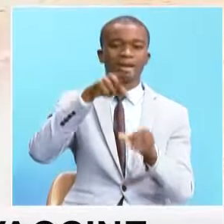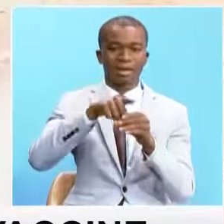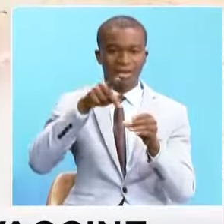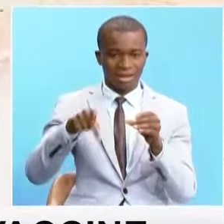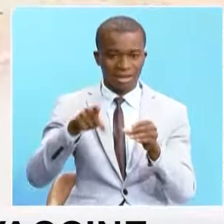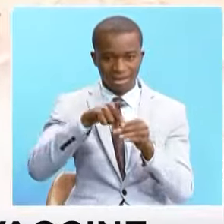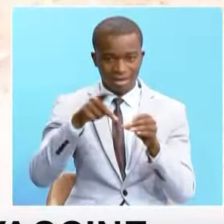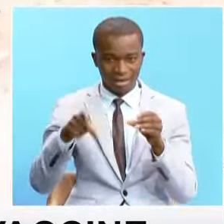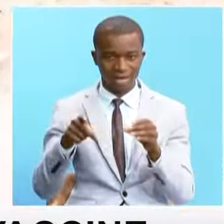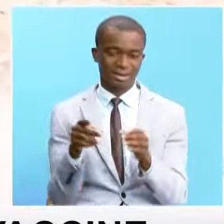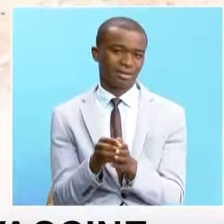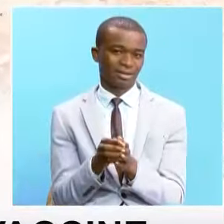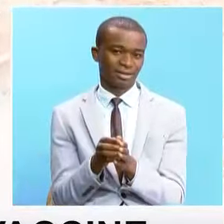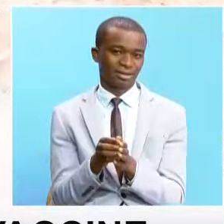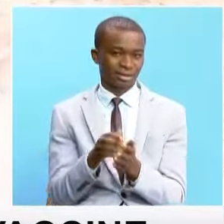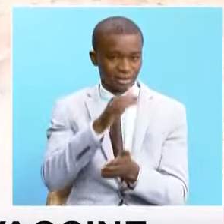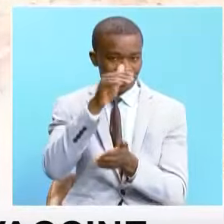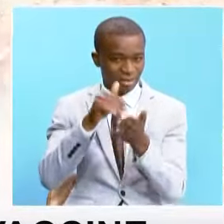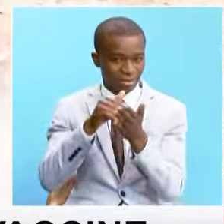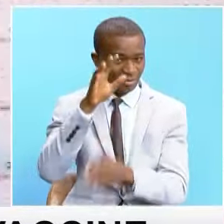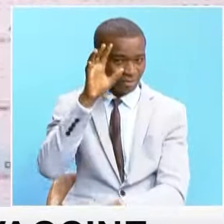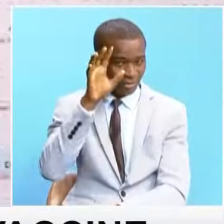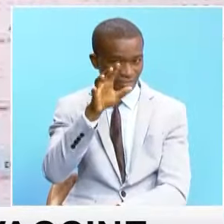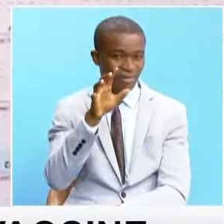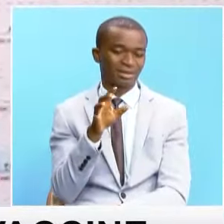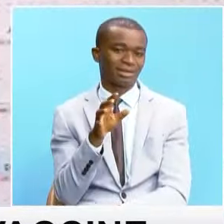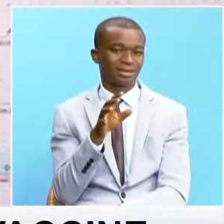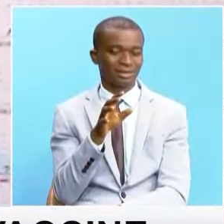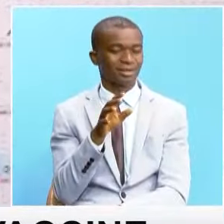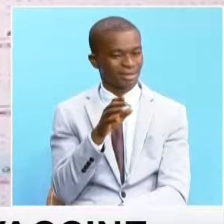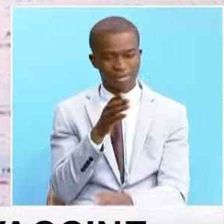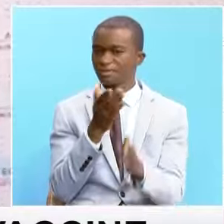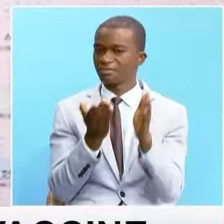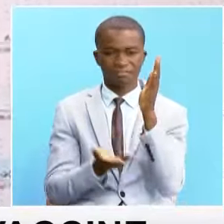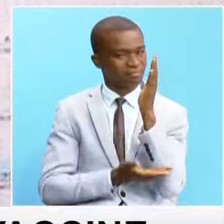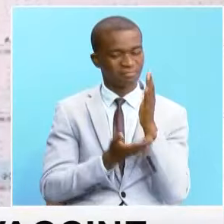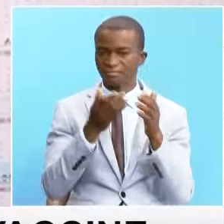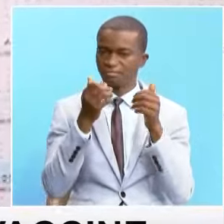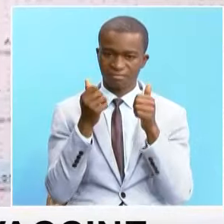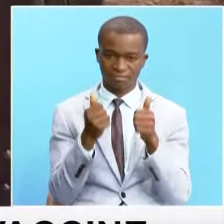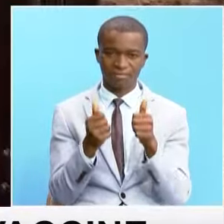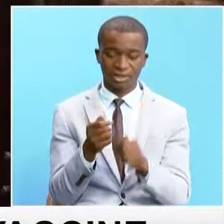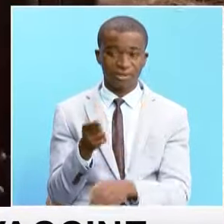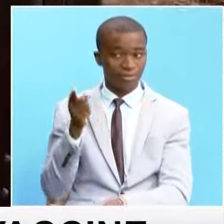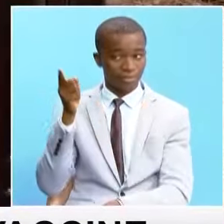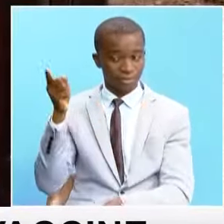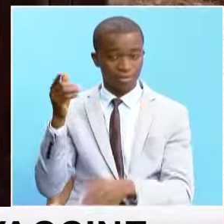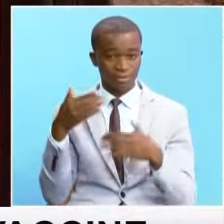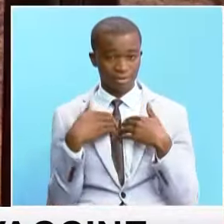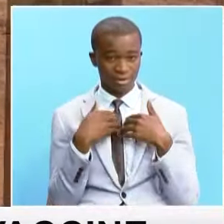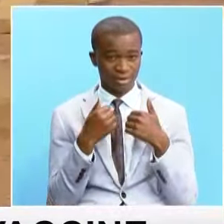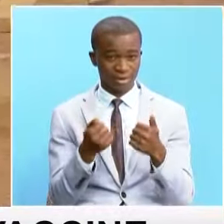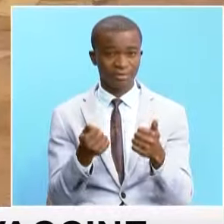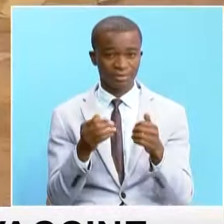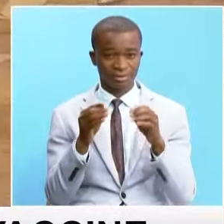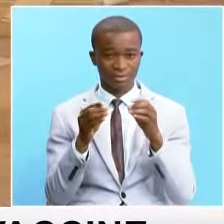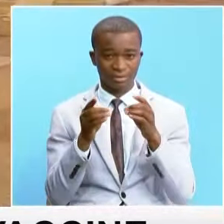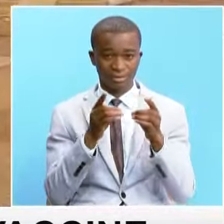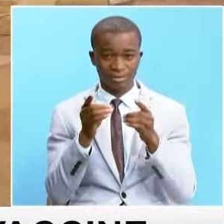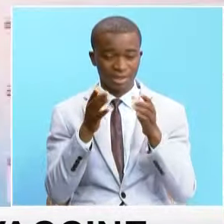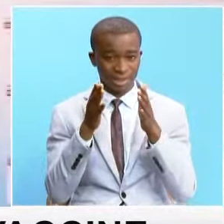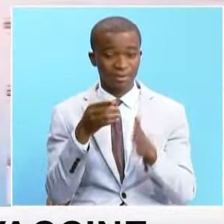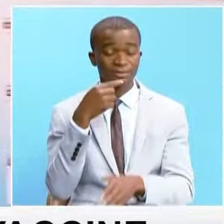Central Province has been described as a success. Shiwoyunji District Health Director Dr. Evans Mulea says the district surpassed the